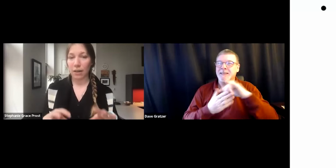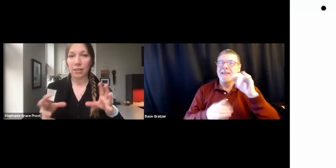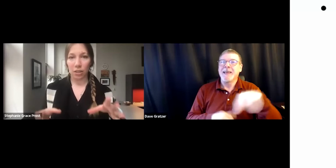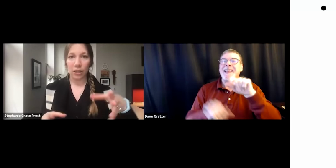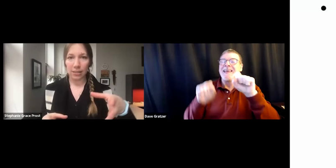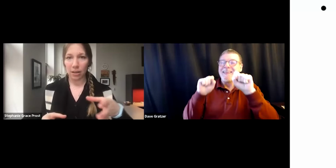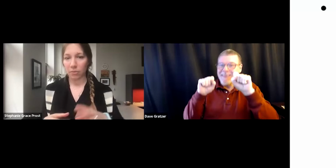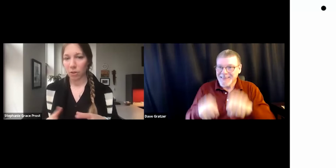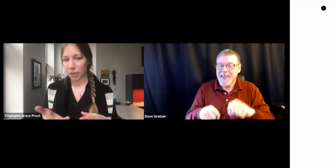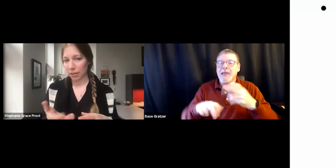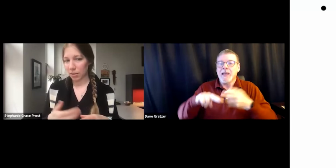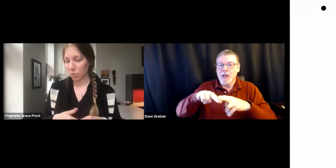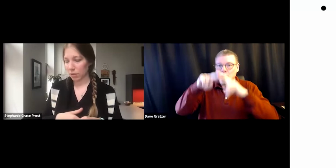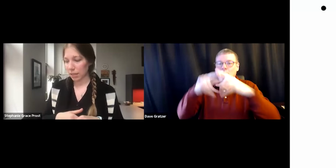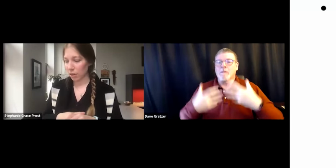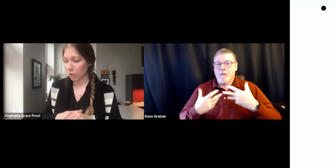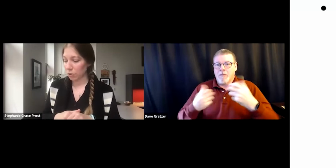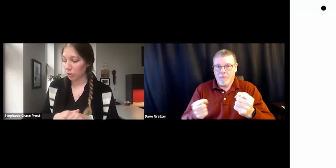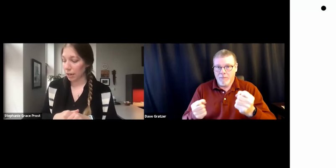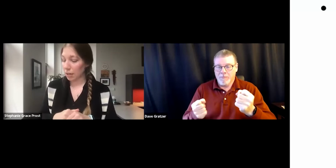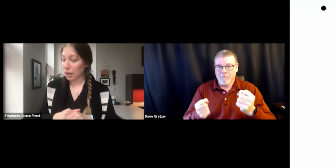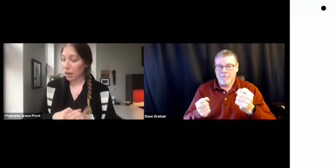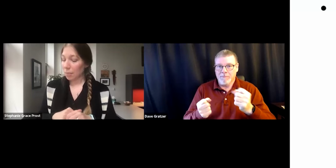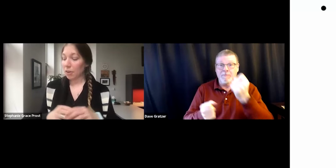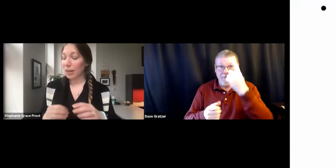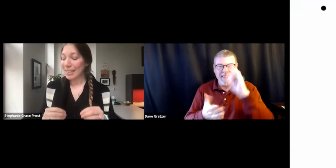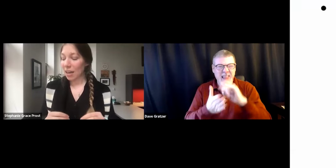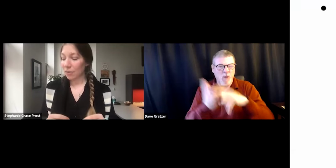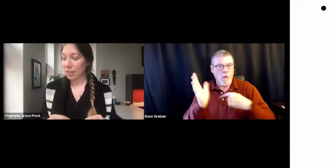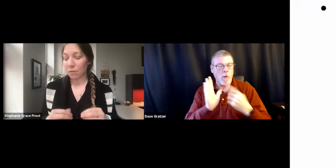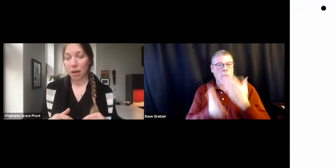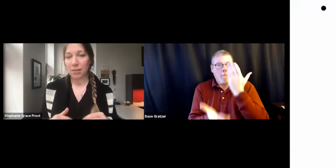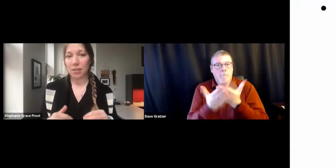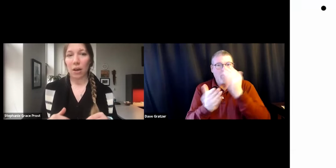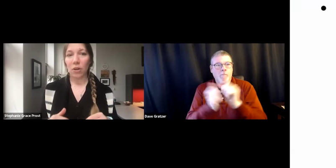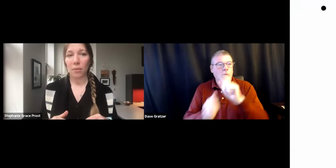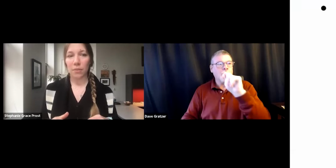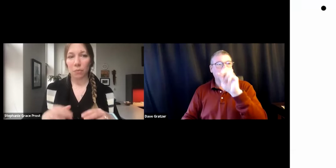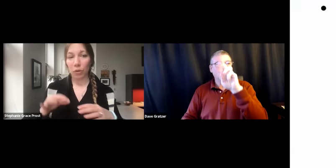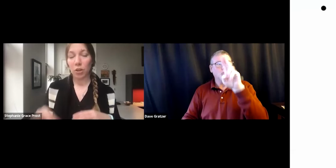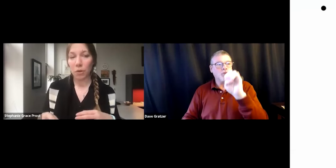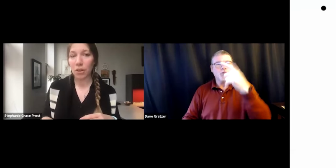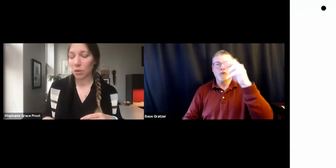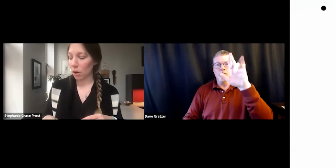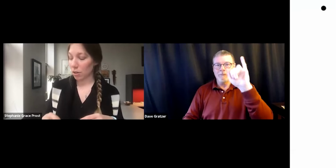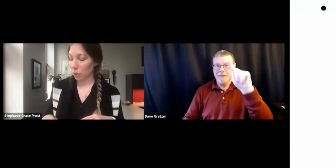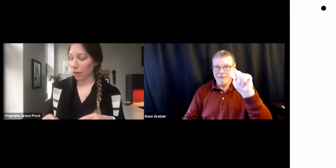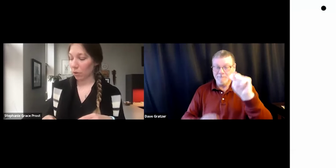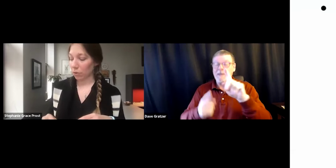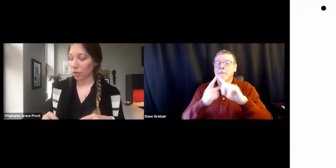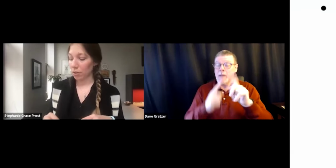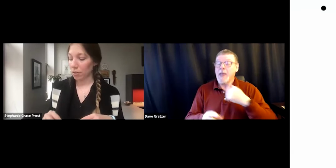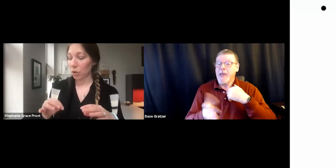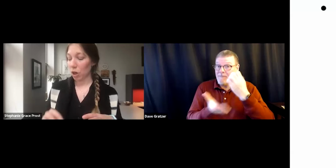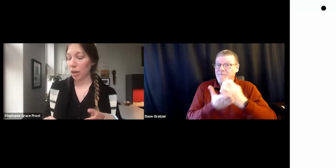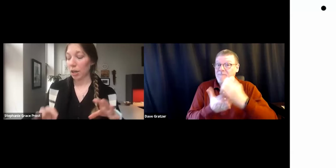can in fact increase health and well-being. That's what we're seeing here with True Grit. But there is evidence of positive outcomes with community dwelling